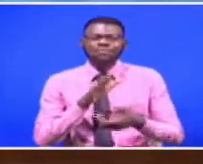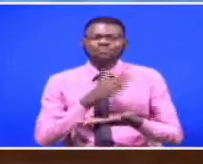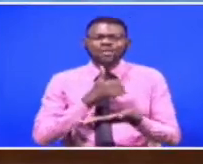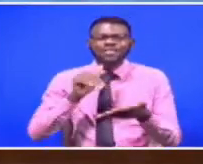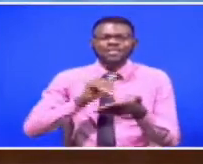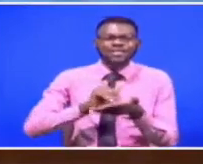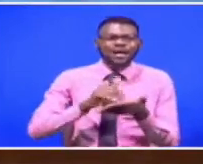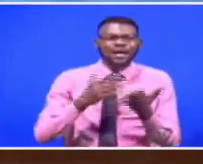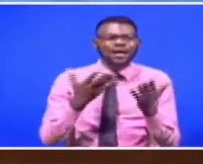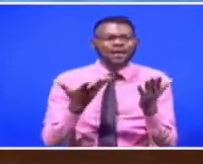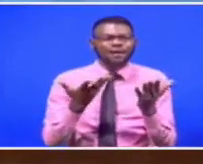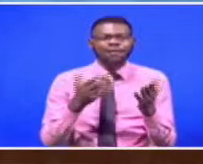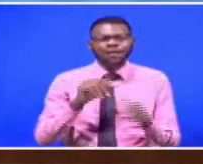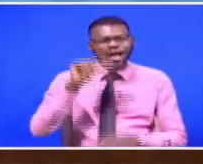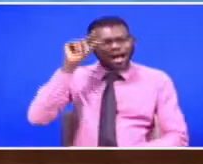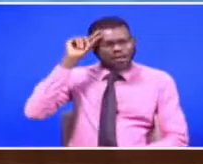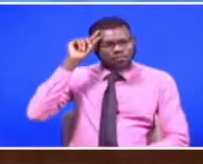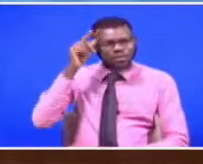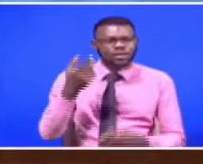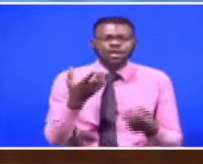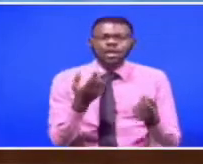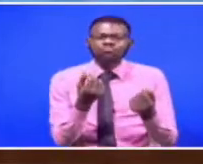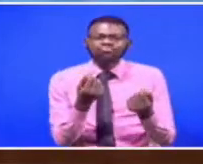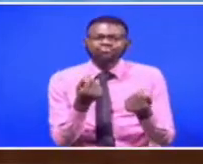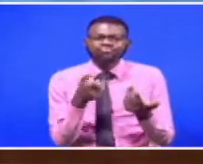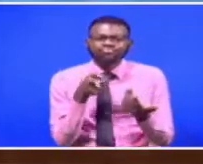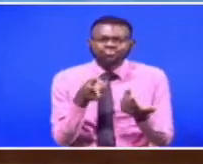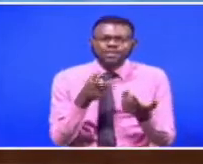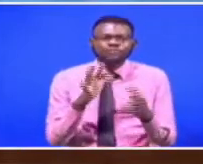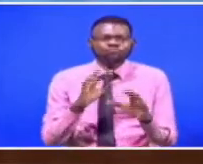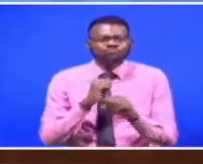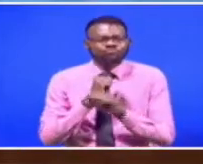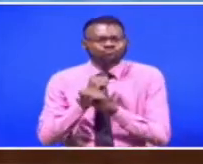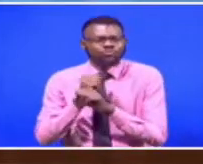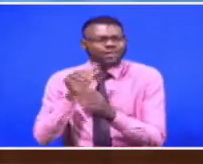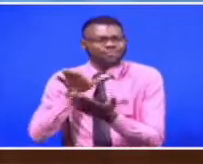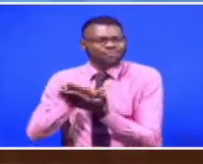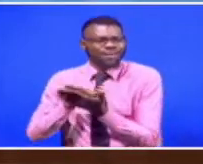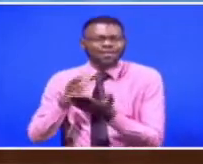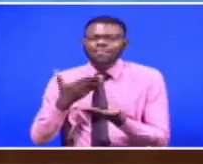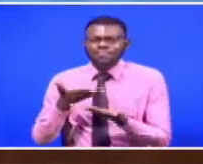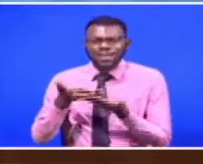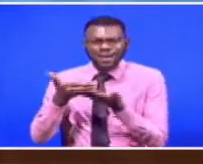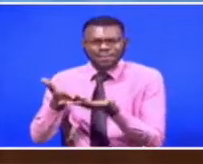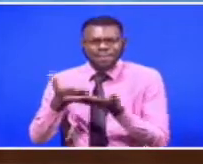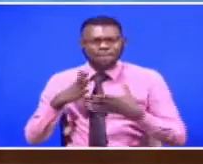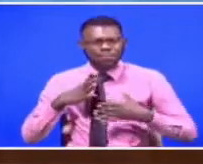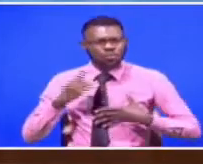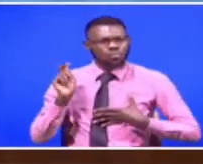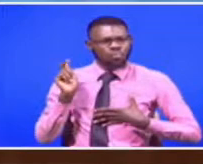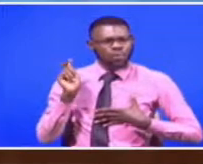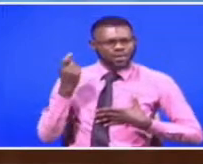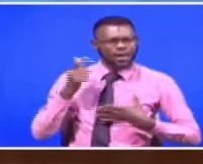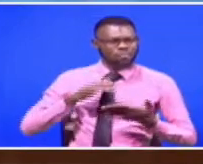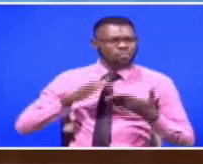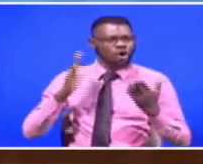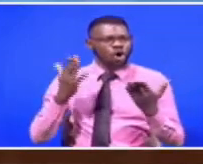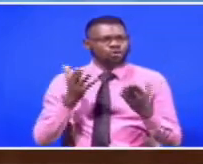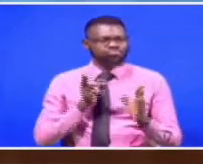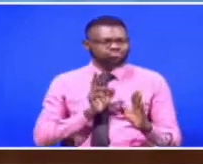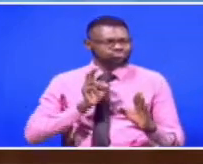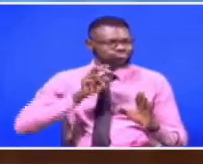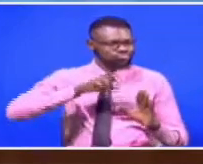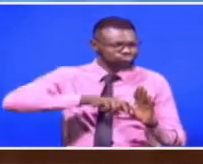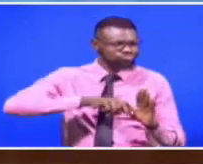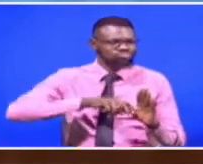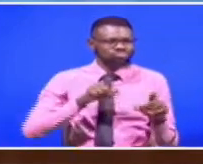and trade government bonds. The move is expected to enable more Kenyans participate in the bond market, even as the government looks to increase